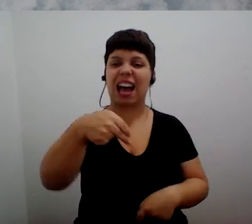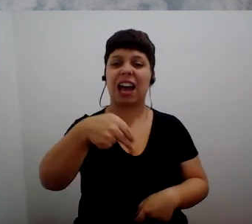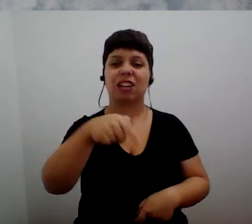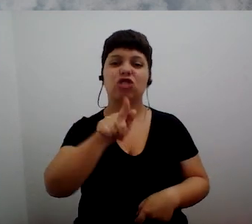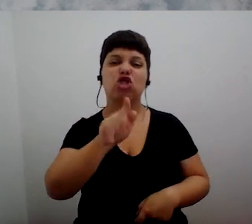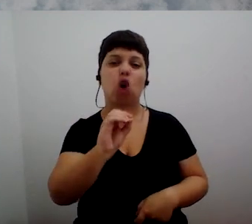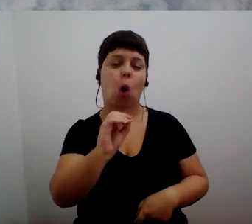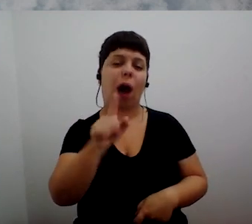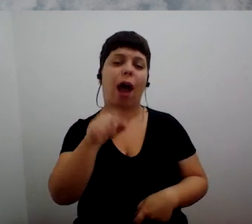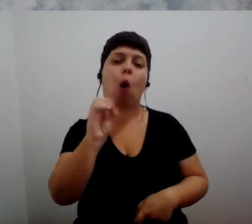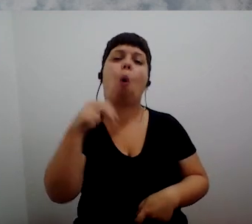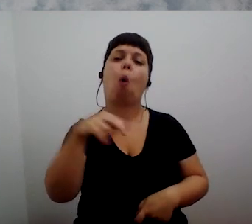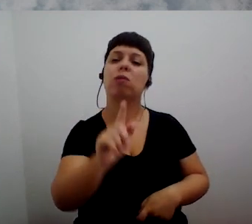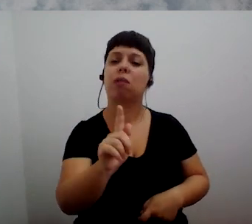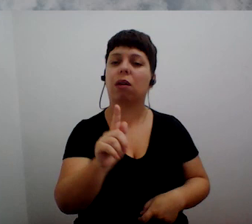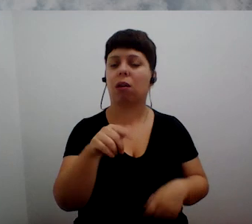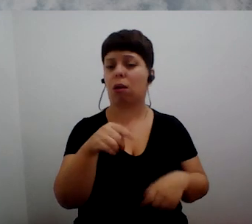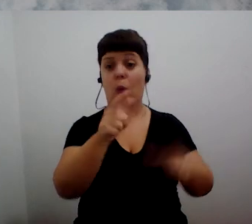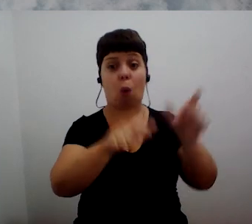actors that look to the ocean.